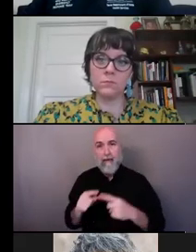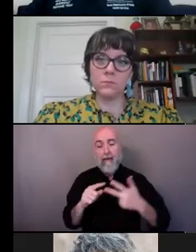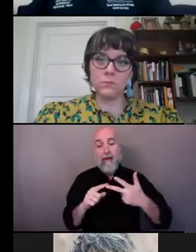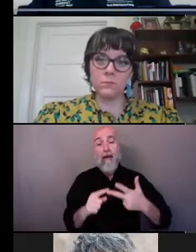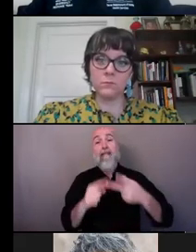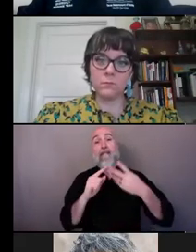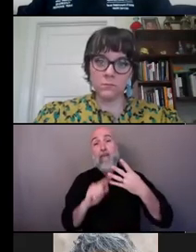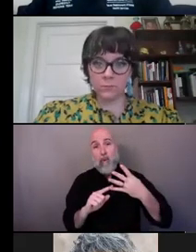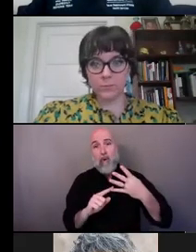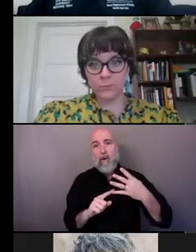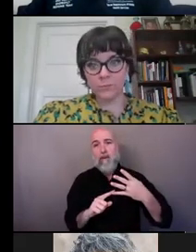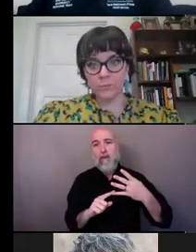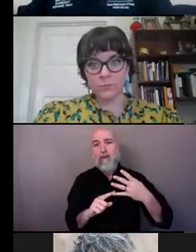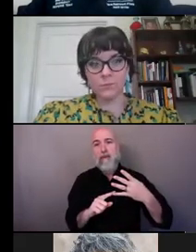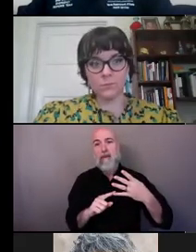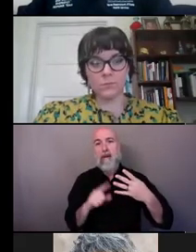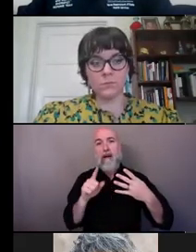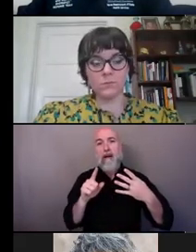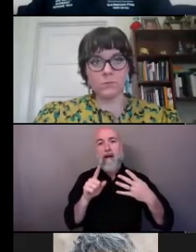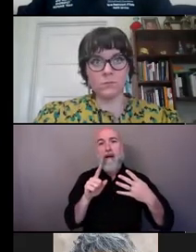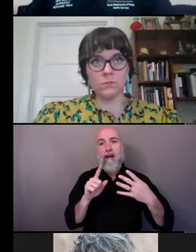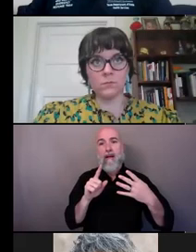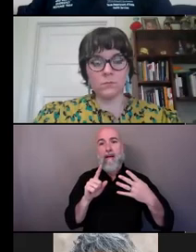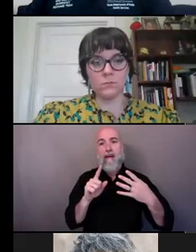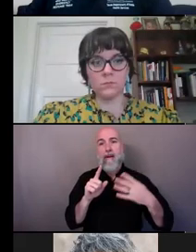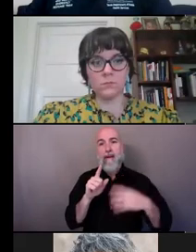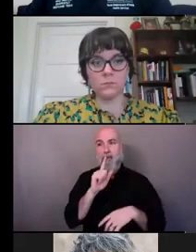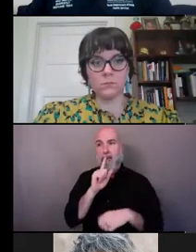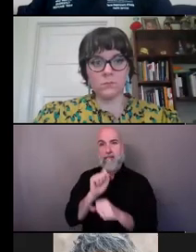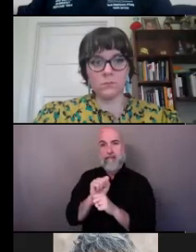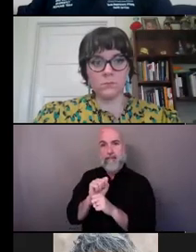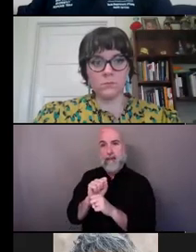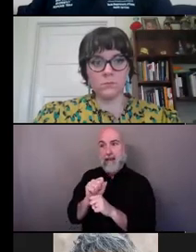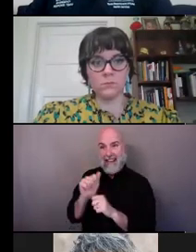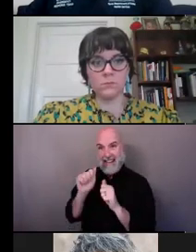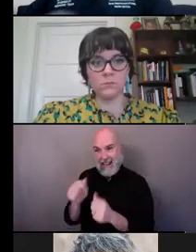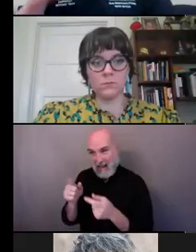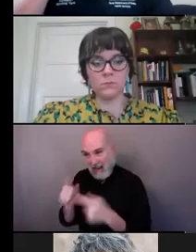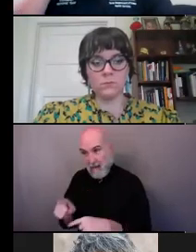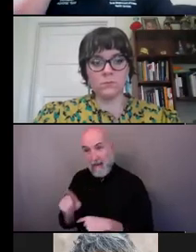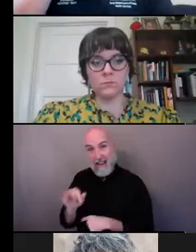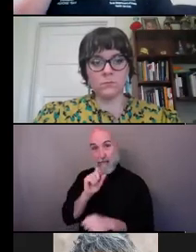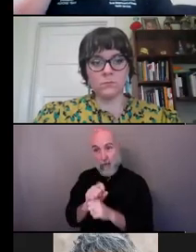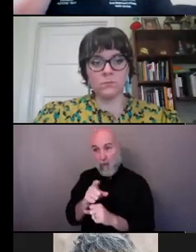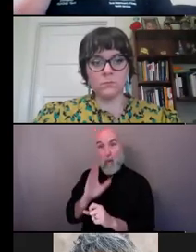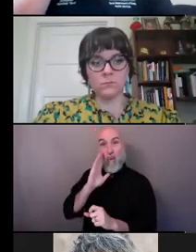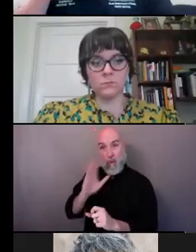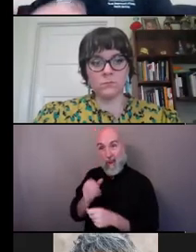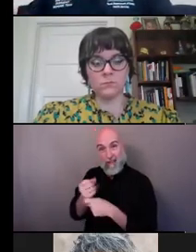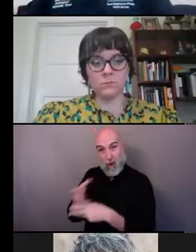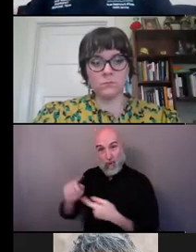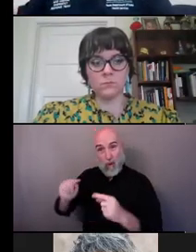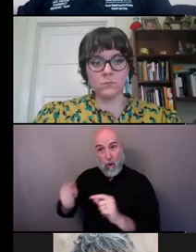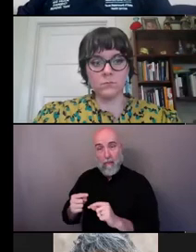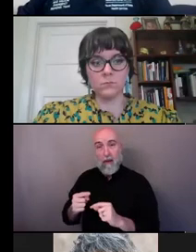point number 4, the imminence of the potential harm. A conclusion that there is a direct threat would